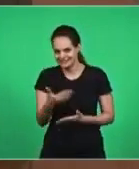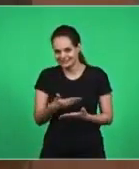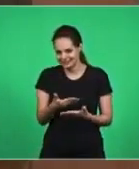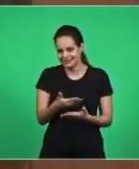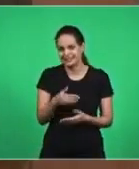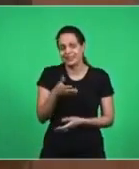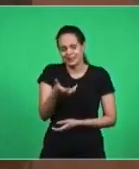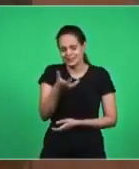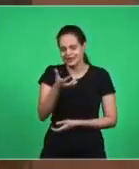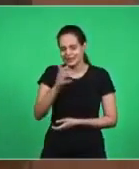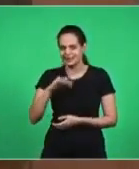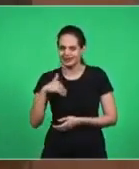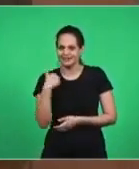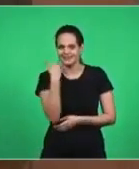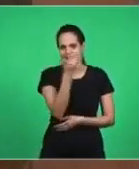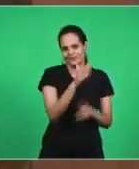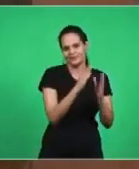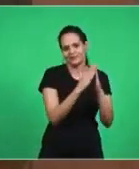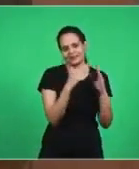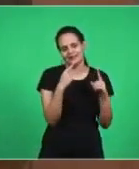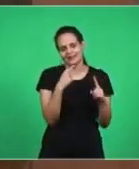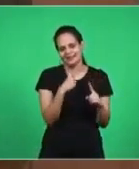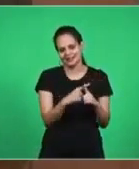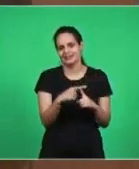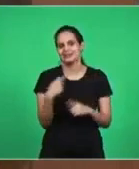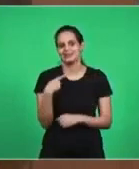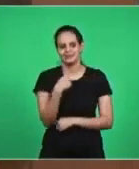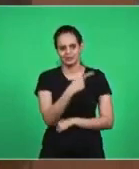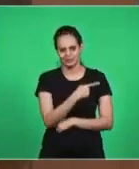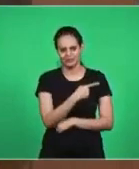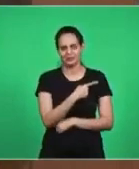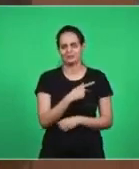She may even go to another church to become a pastor.